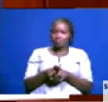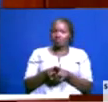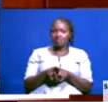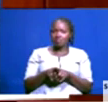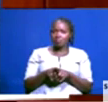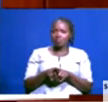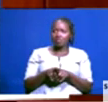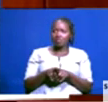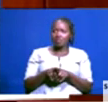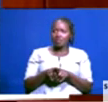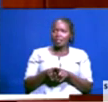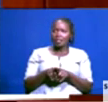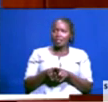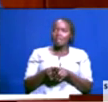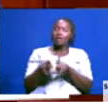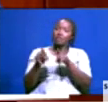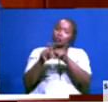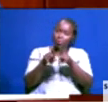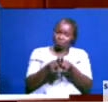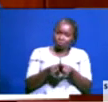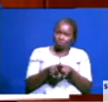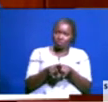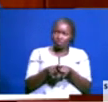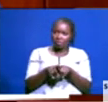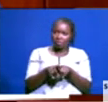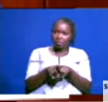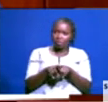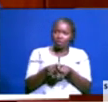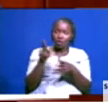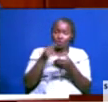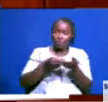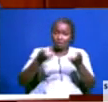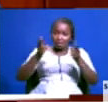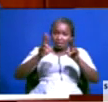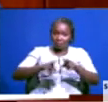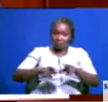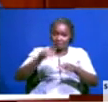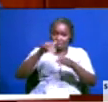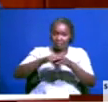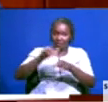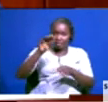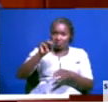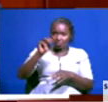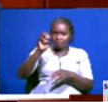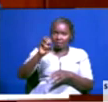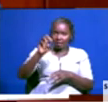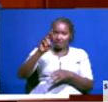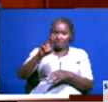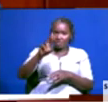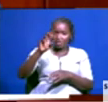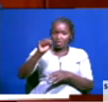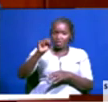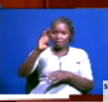Over and above that, what is happening in Marsabit